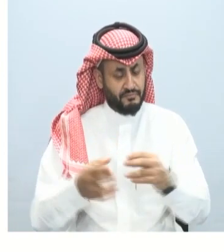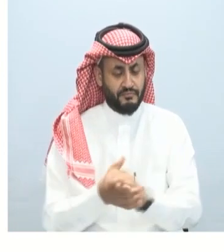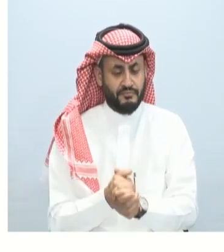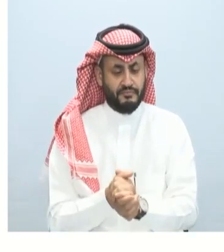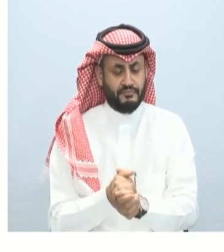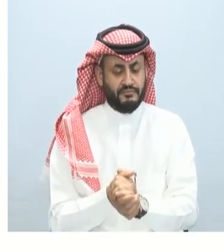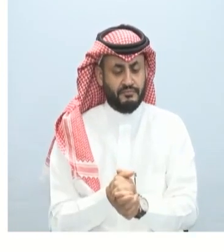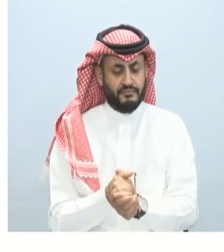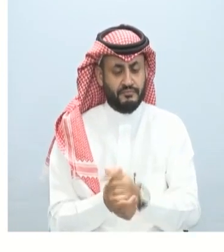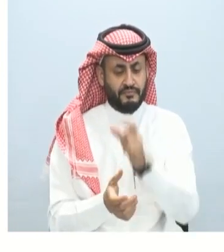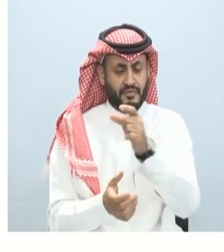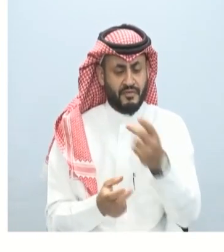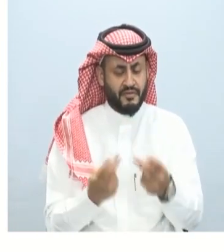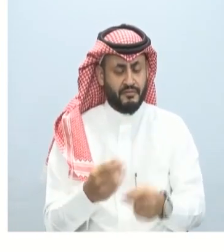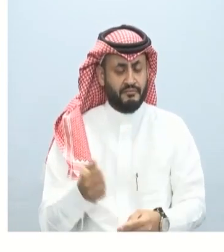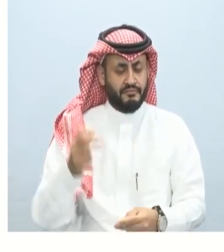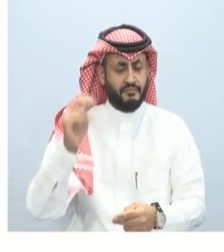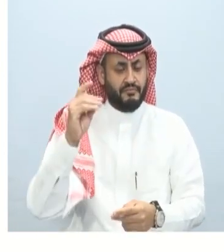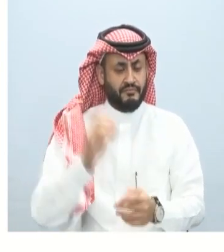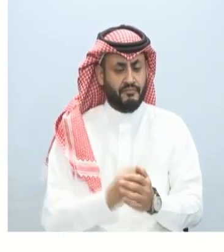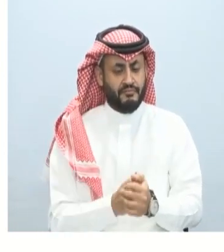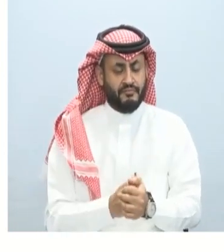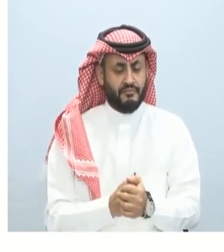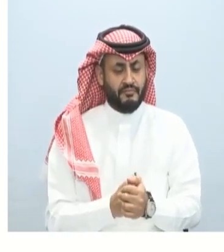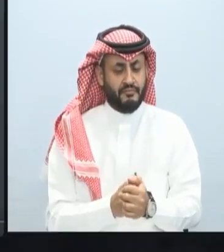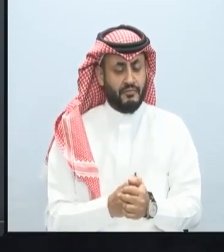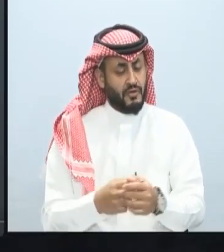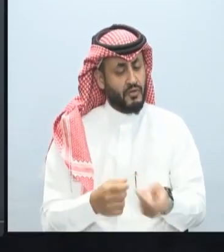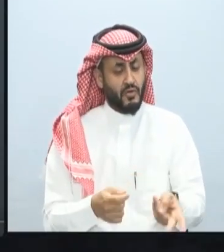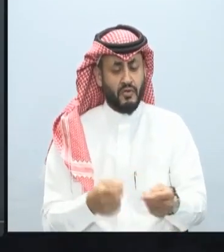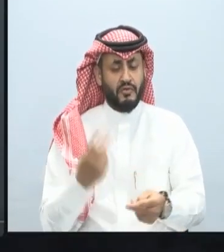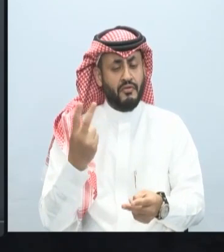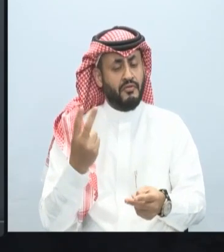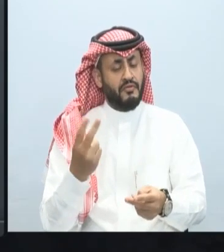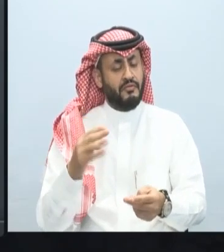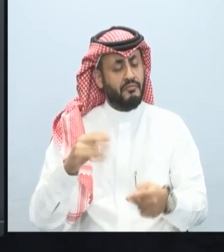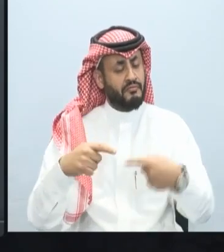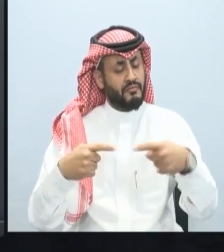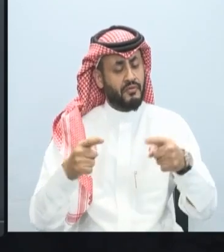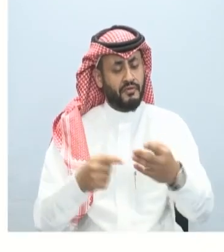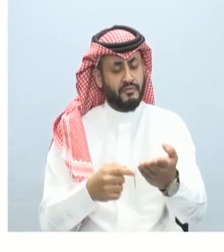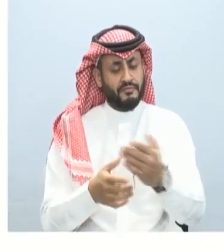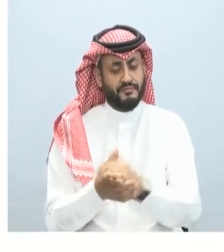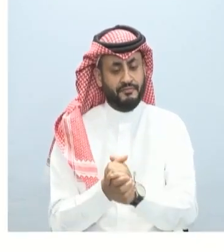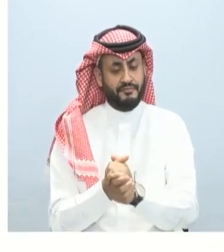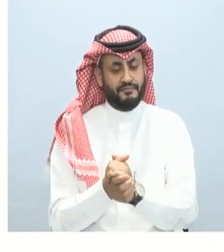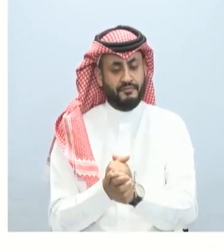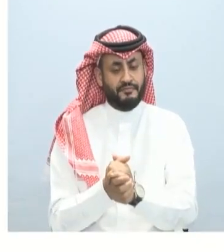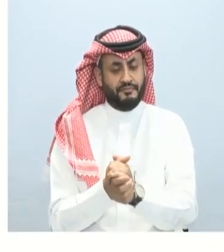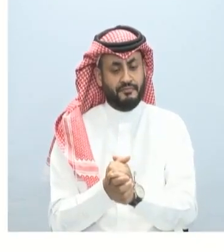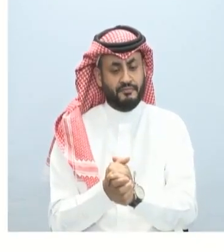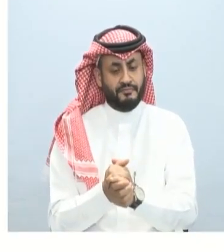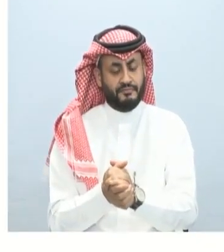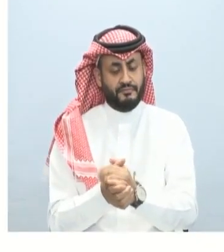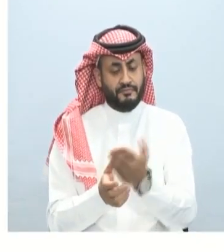is both clean and renewable. Or you can use another structure here and say that solar